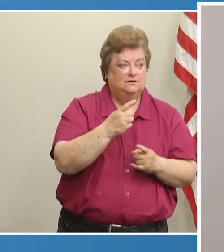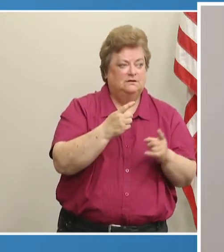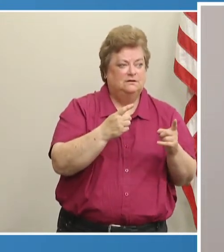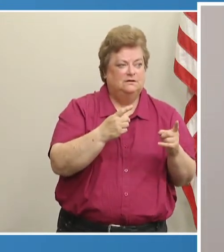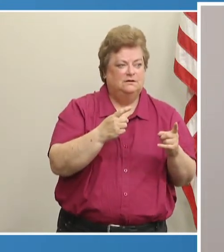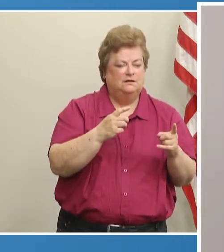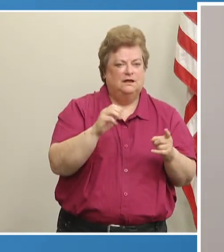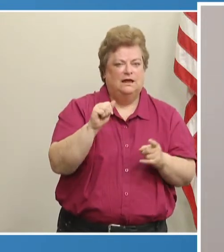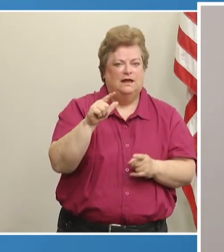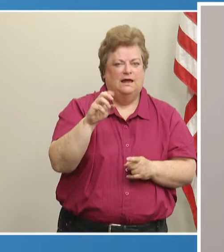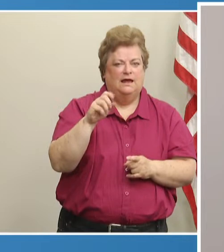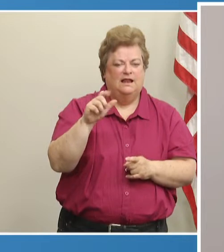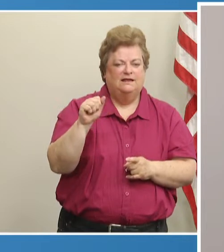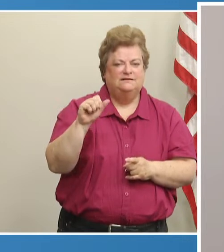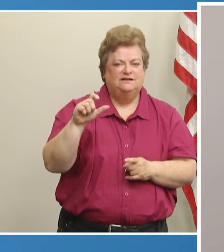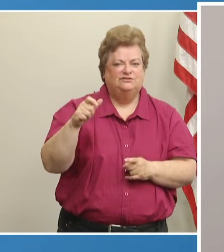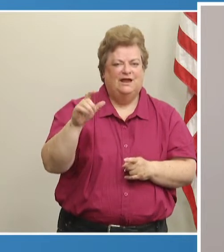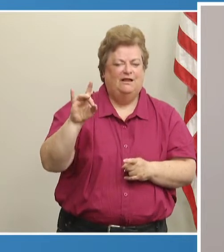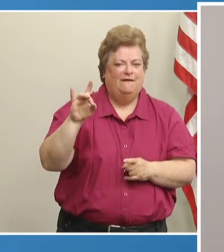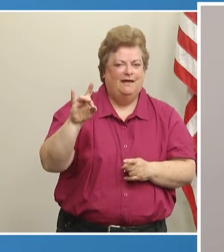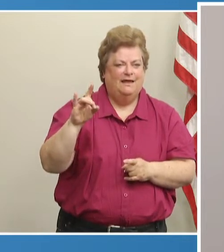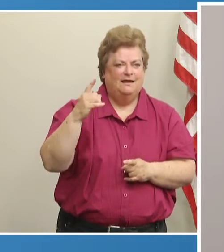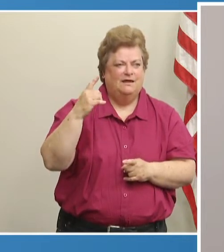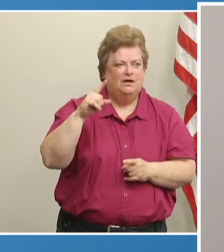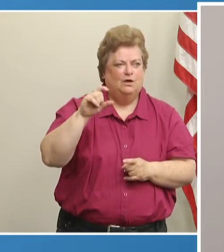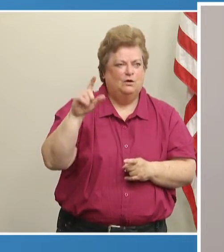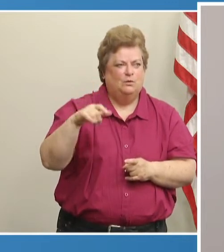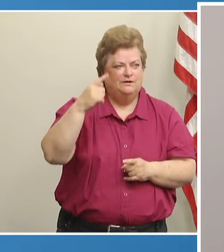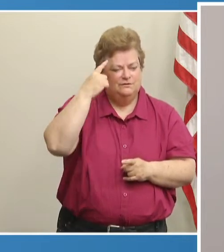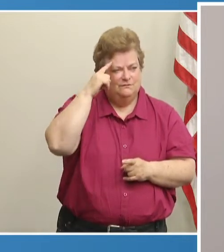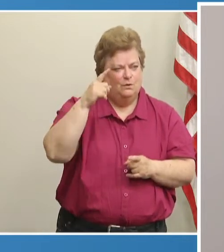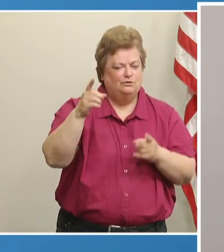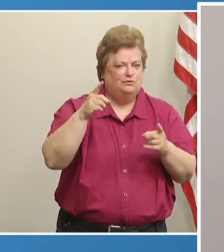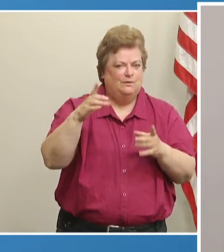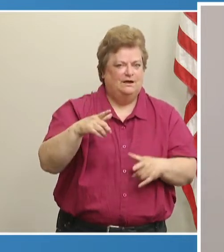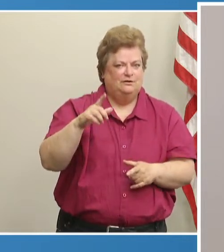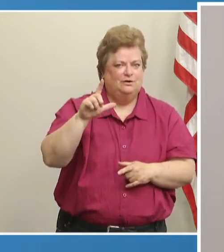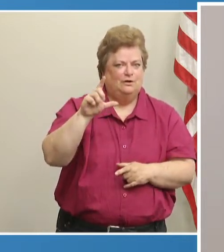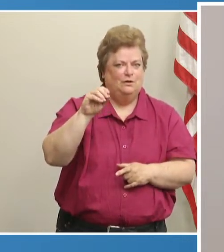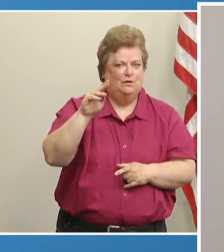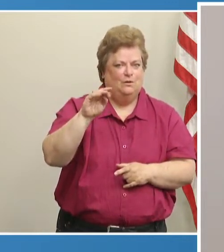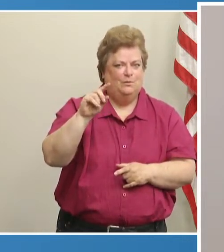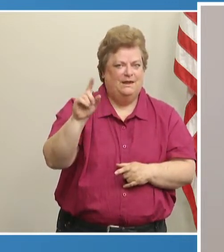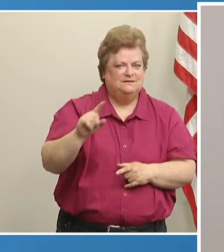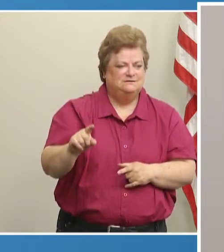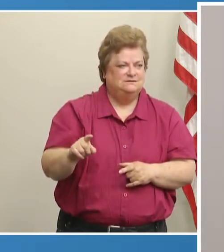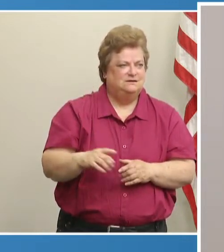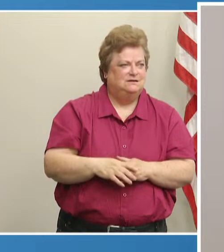Hi, Alexa with Channel 8 here. I have a quick question for Director Lopez. Okay, she'll be right back.